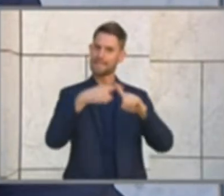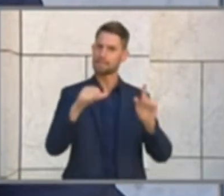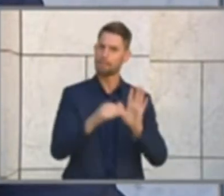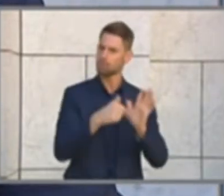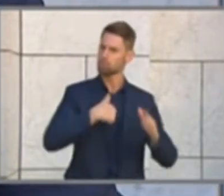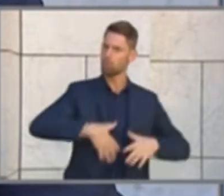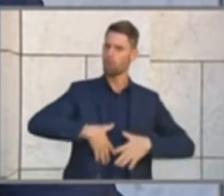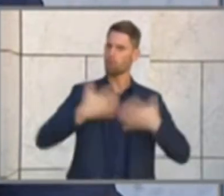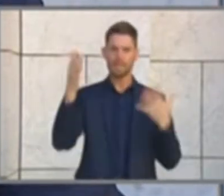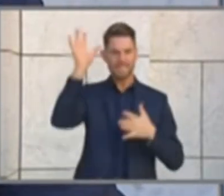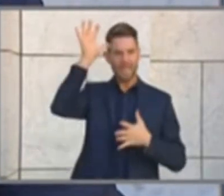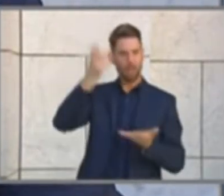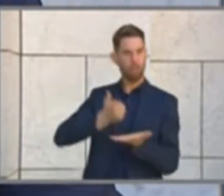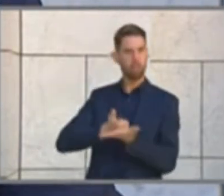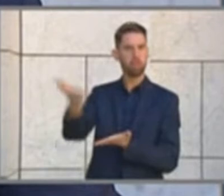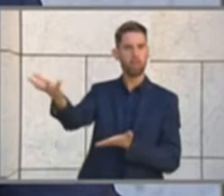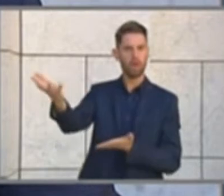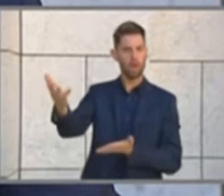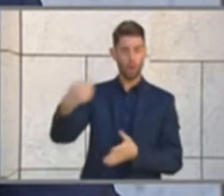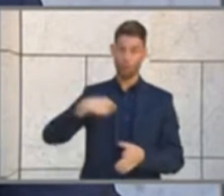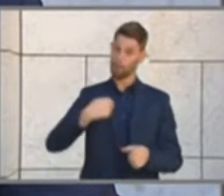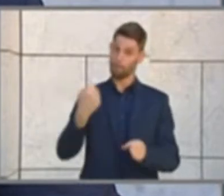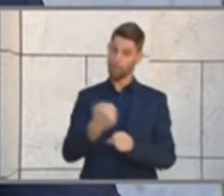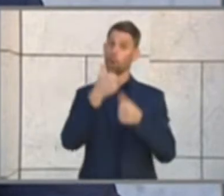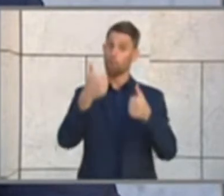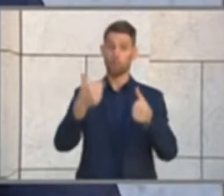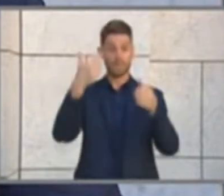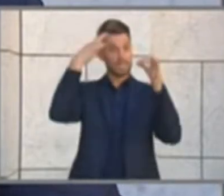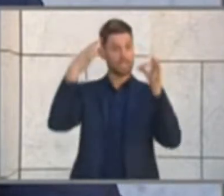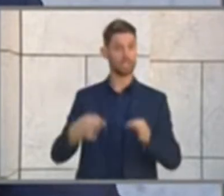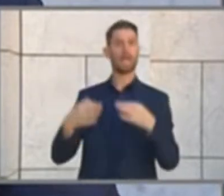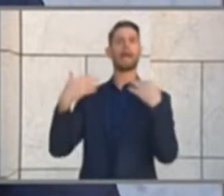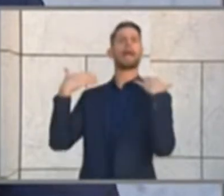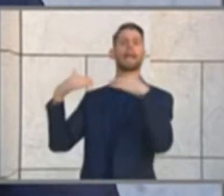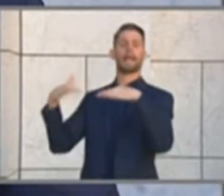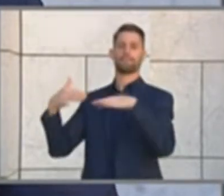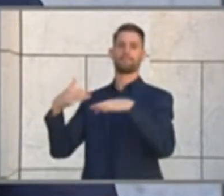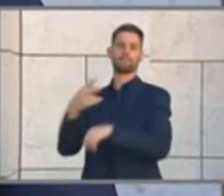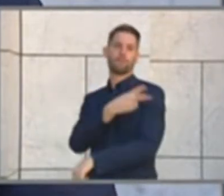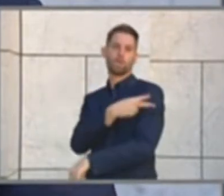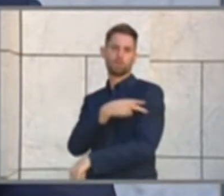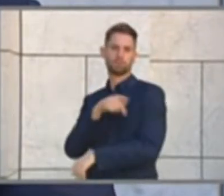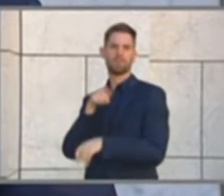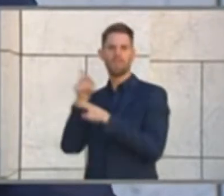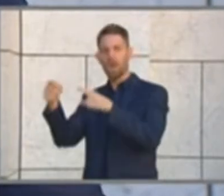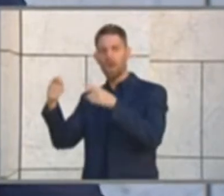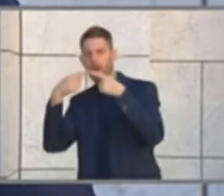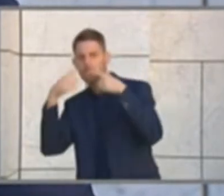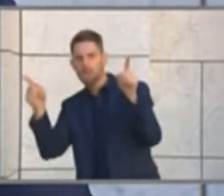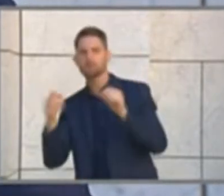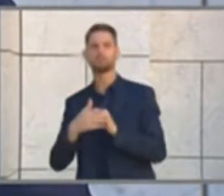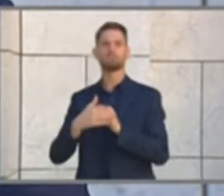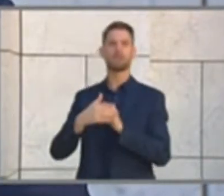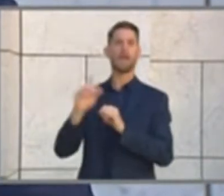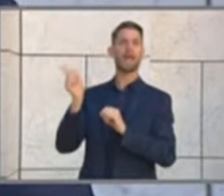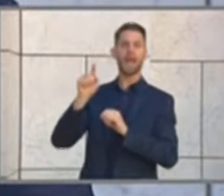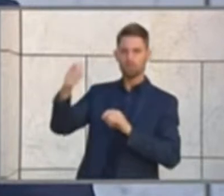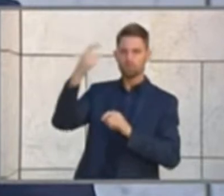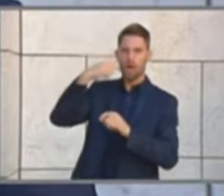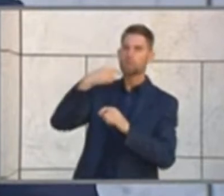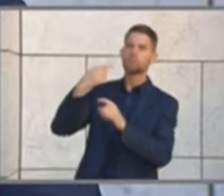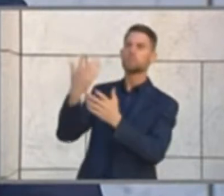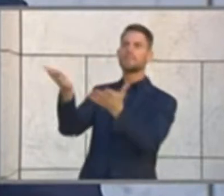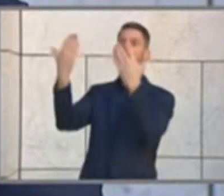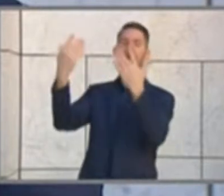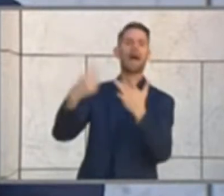of that good judgment, to allow this process to do its job, which is what is occurring. There are many bids that are coming through the